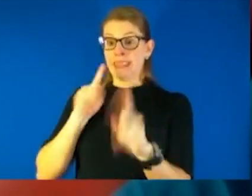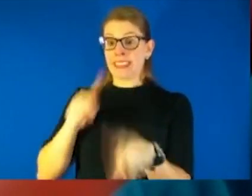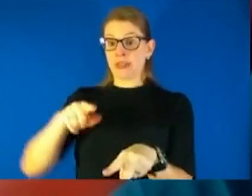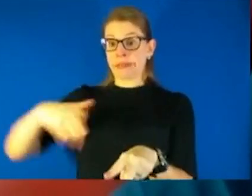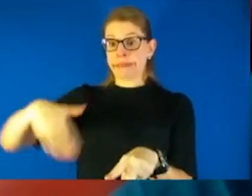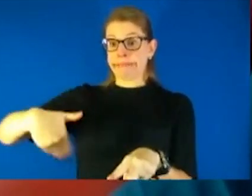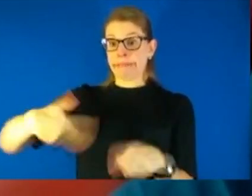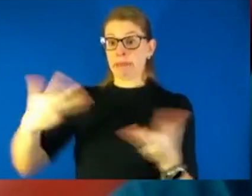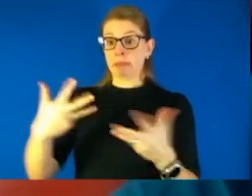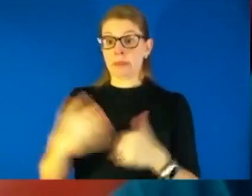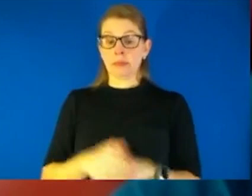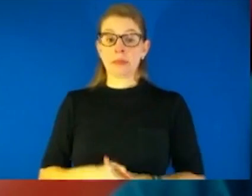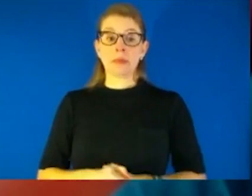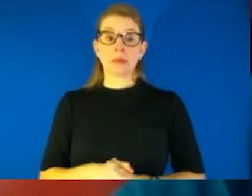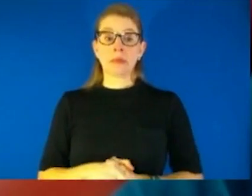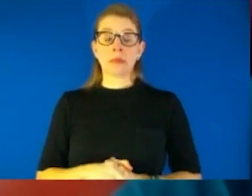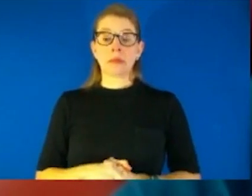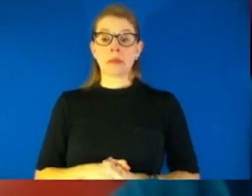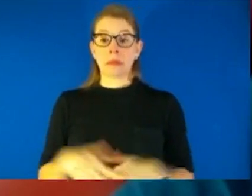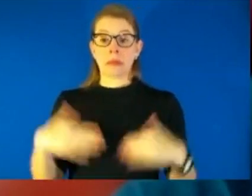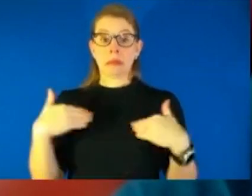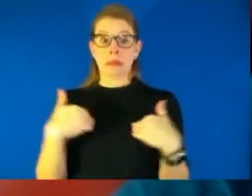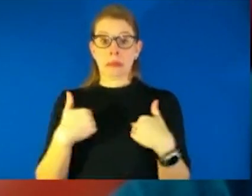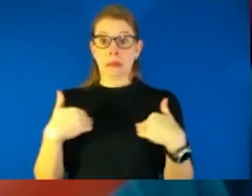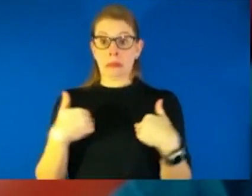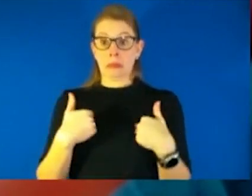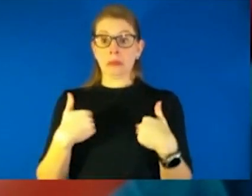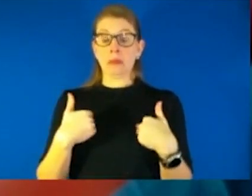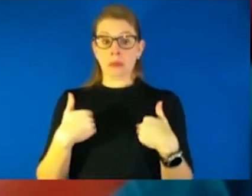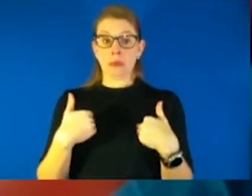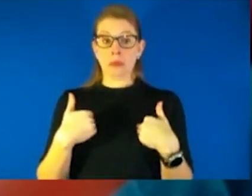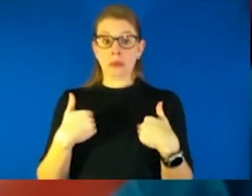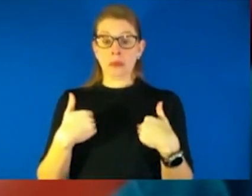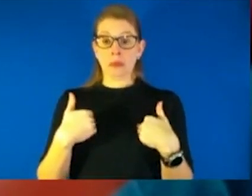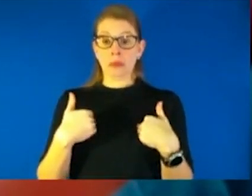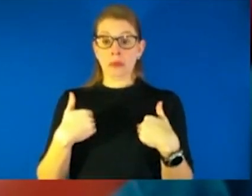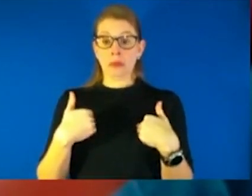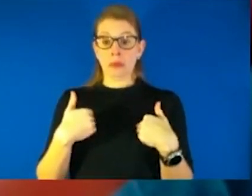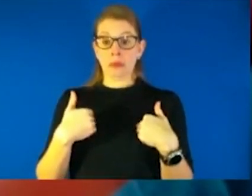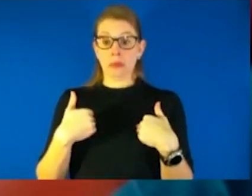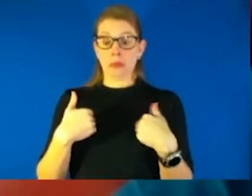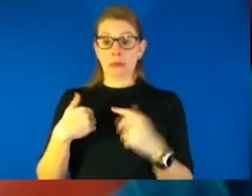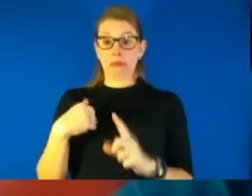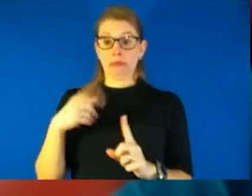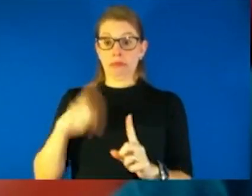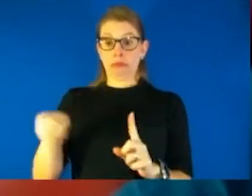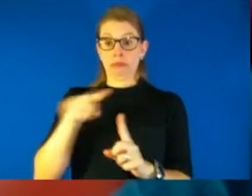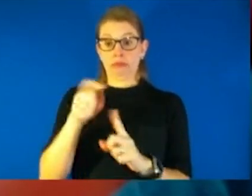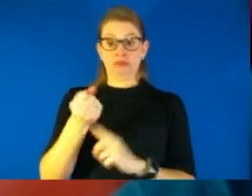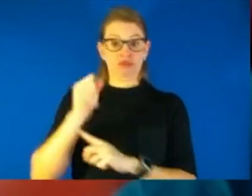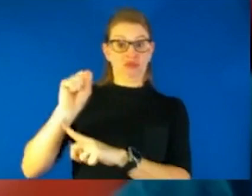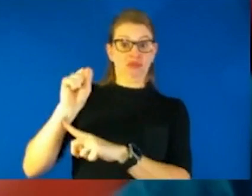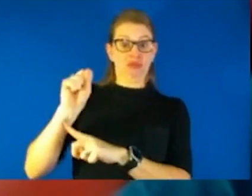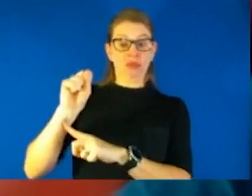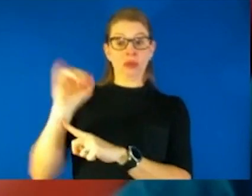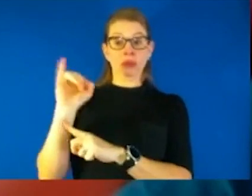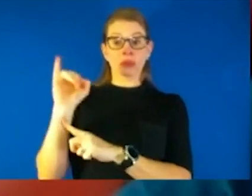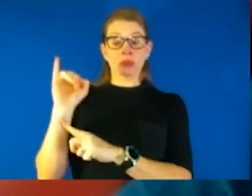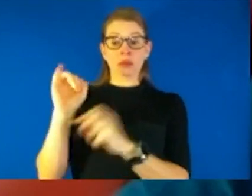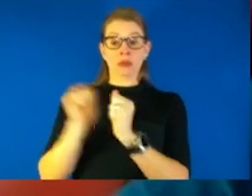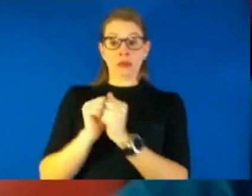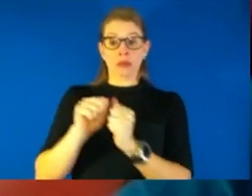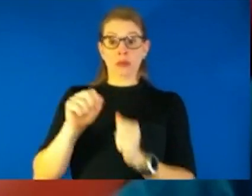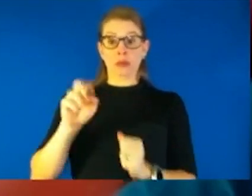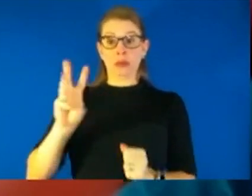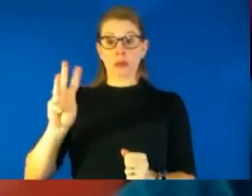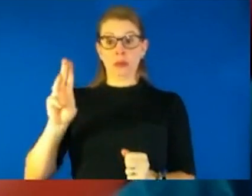be, are animals which were more or less resistant to infection with the Wuhan-like